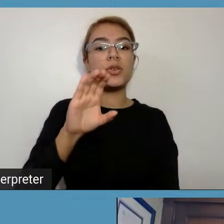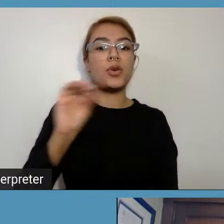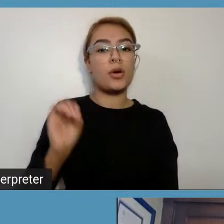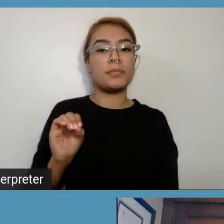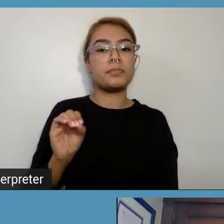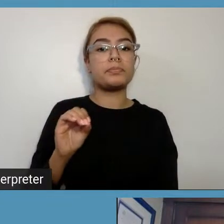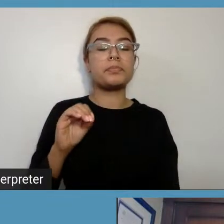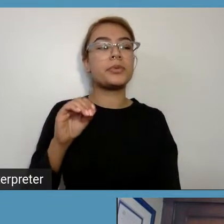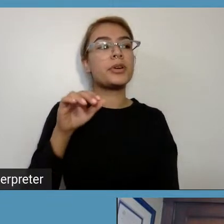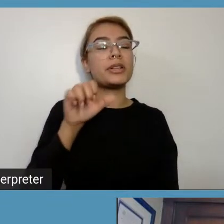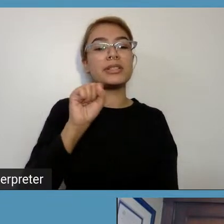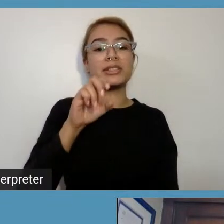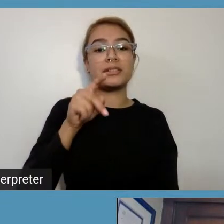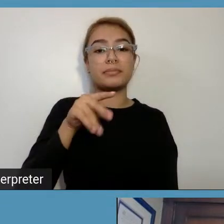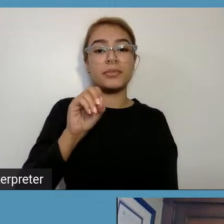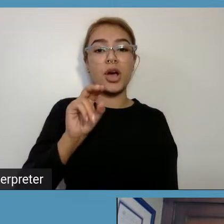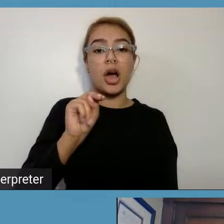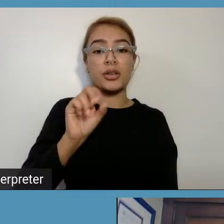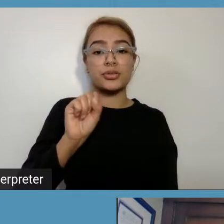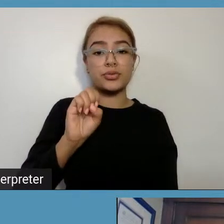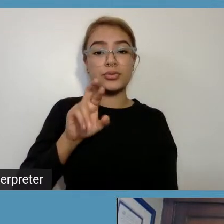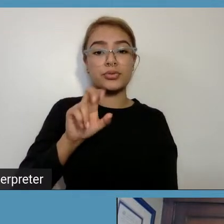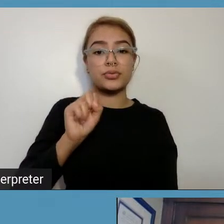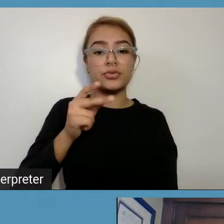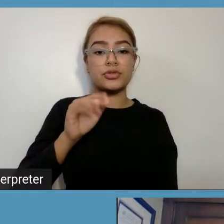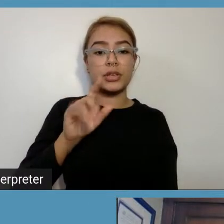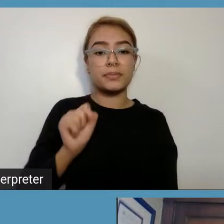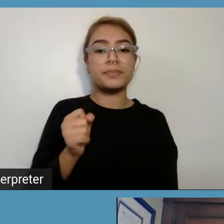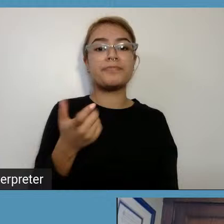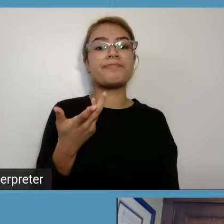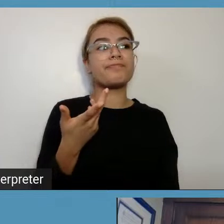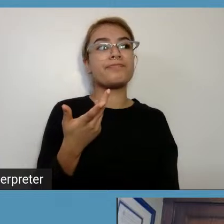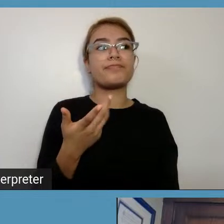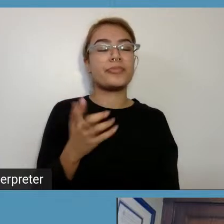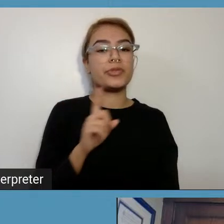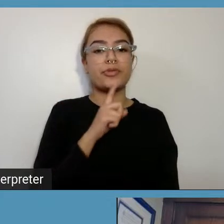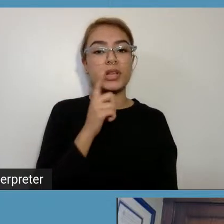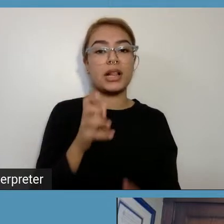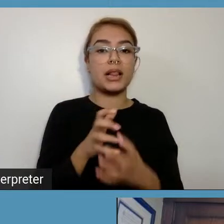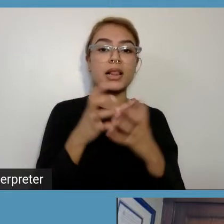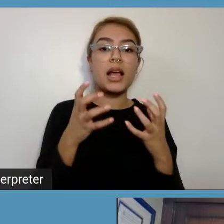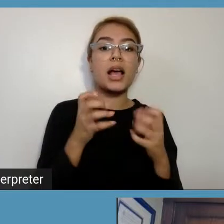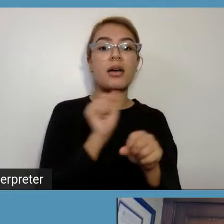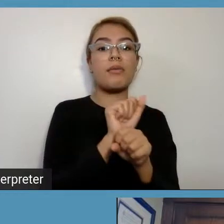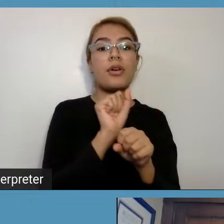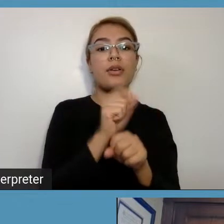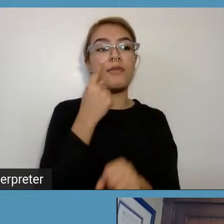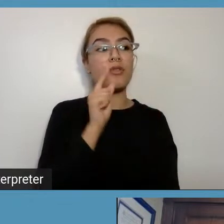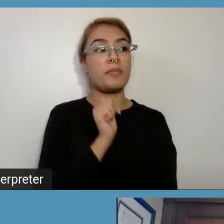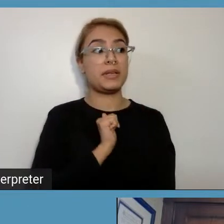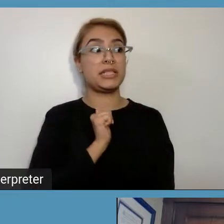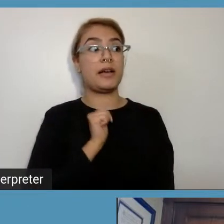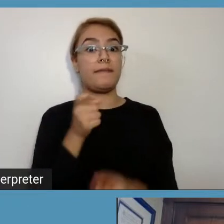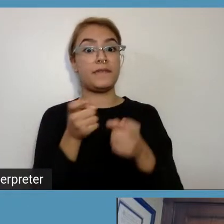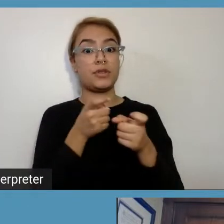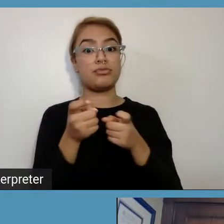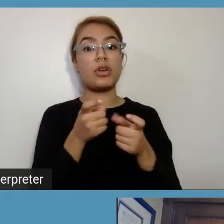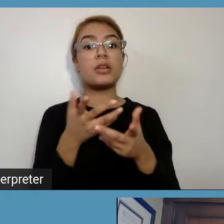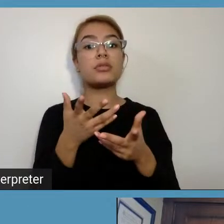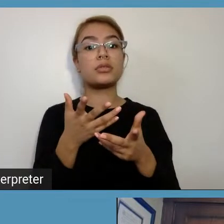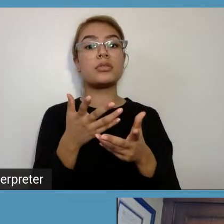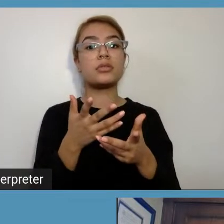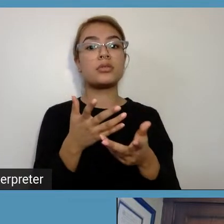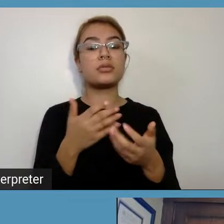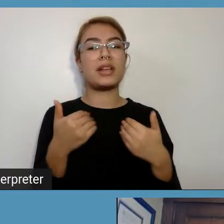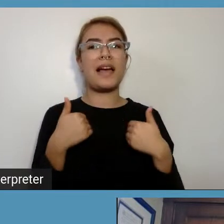really gone after. And just, it's taken a lot from me as the director, really